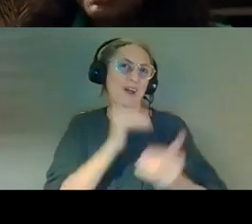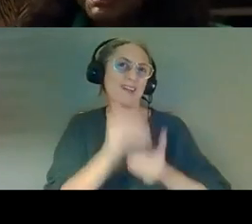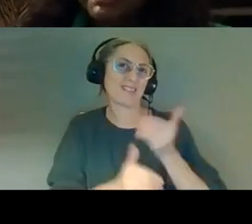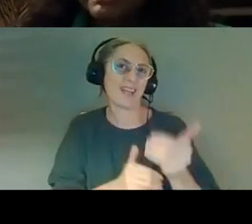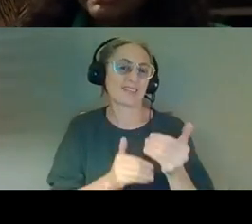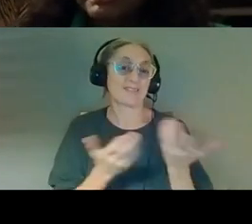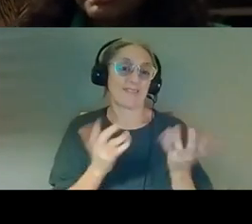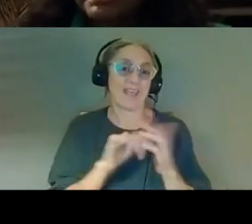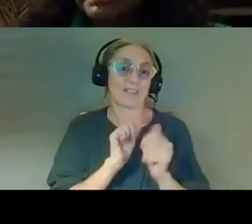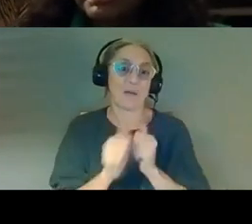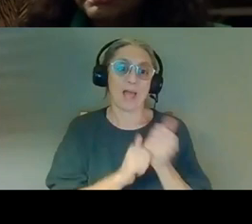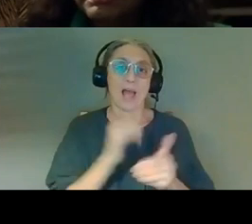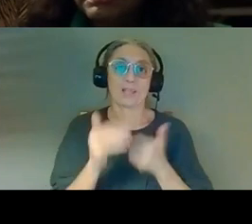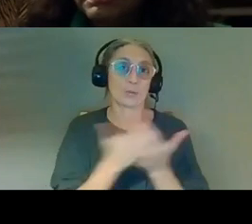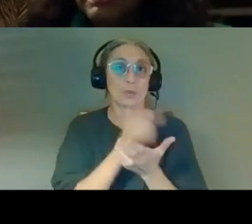do.